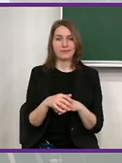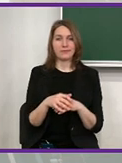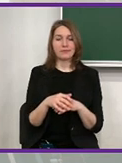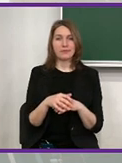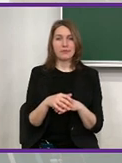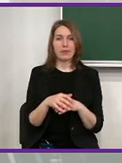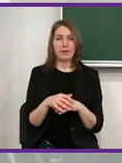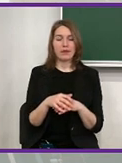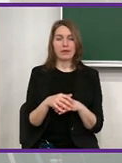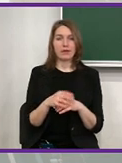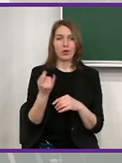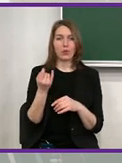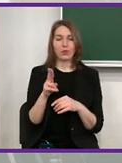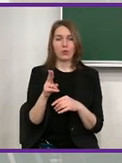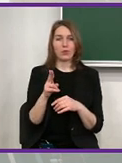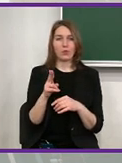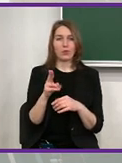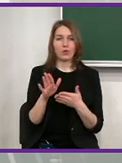and maybe just